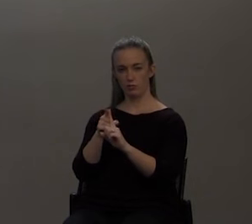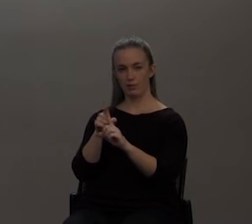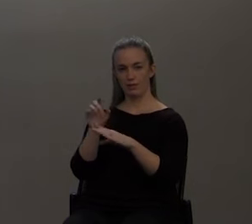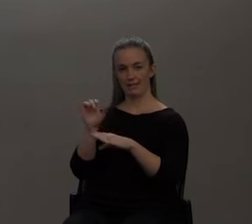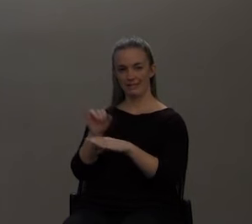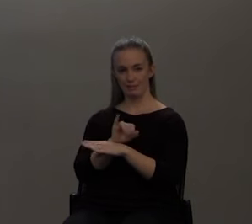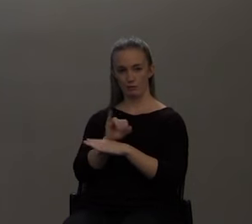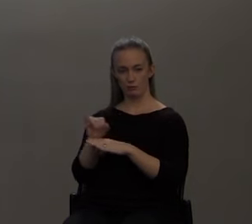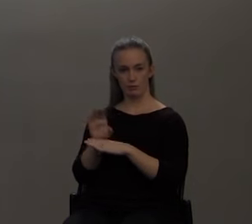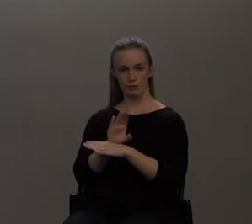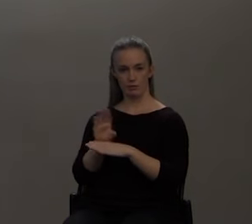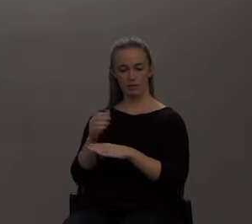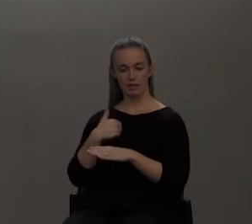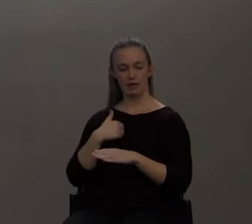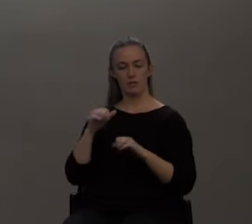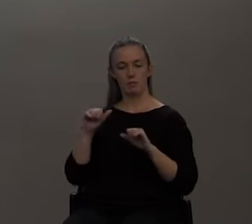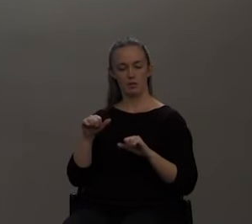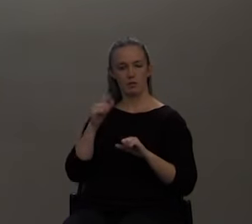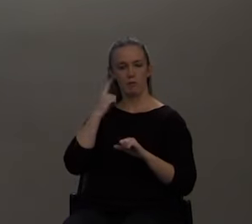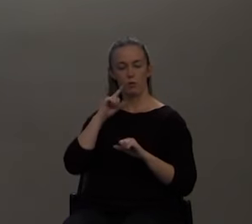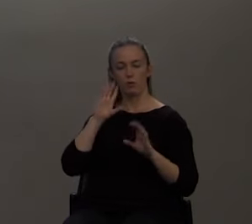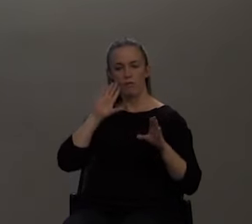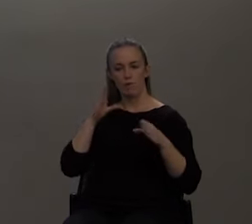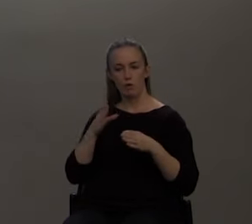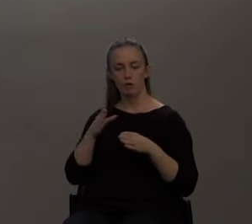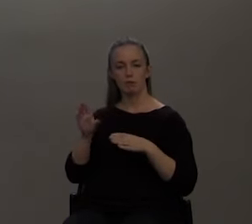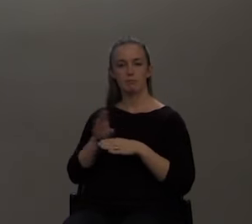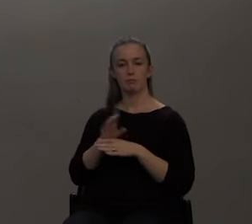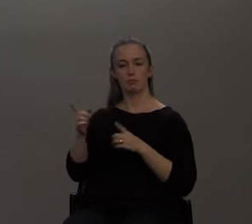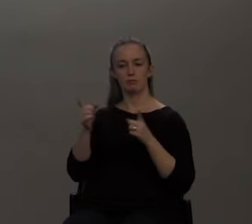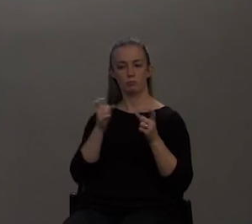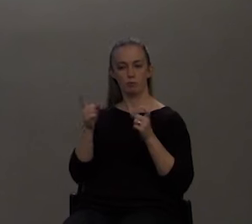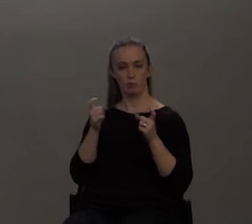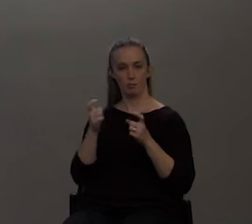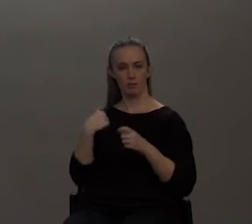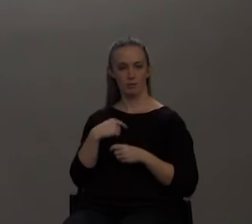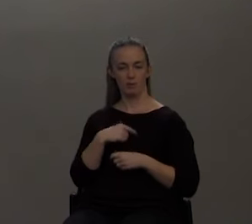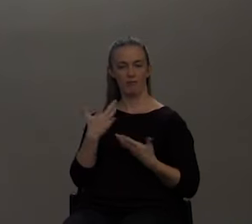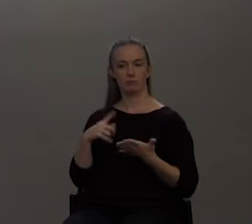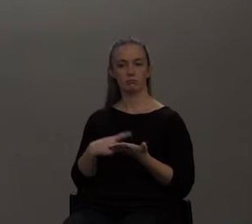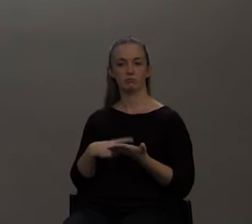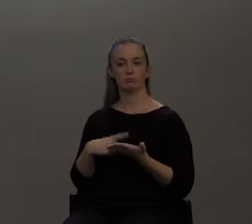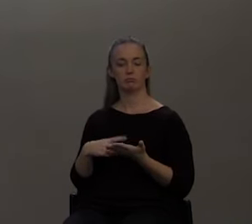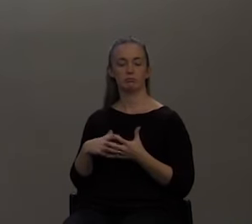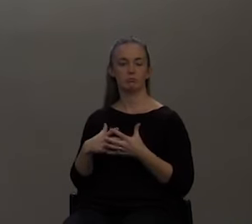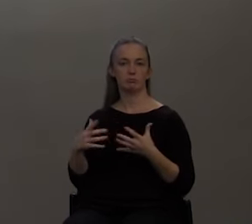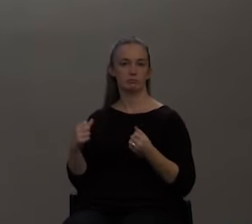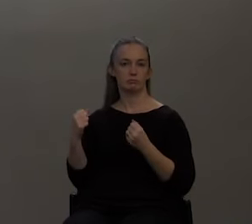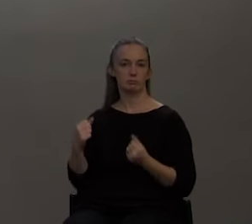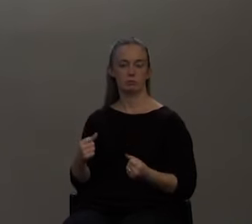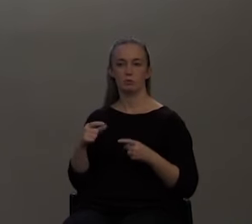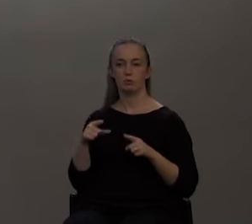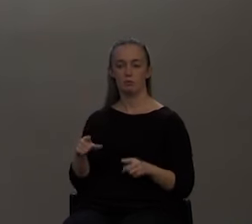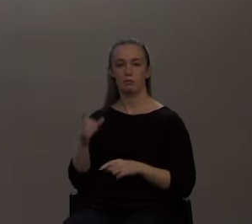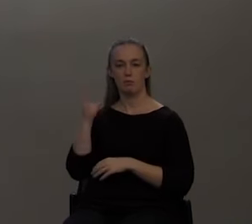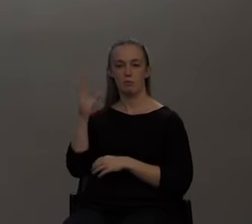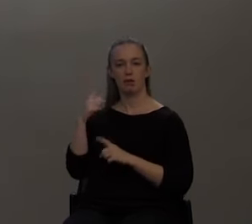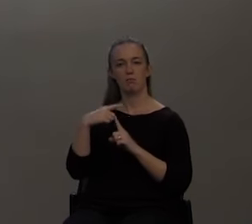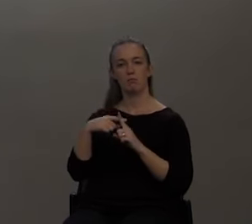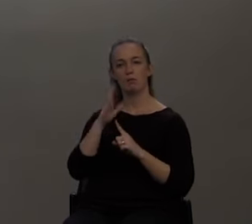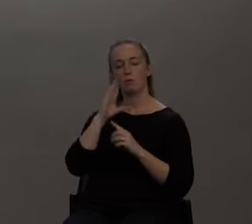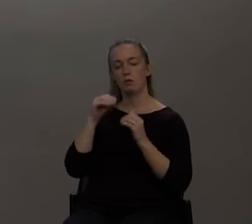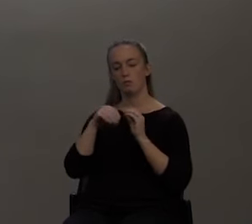potential to focus that business recruitment that we've talked about quite a bit during this presentation, as well as doing a